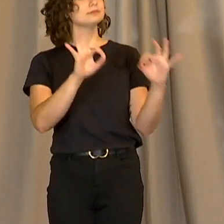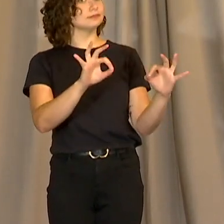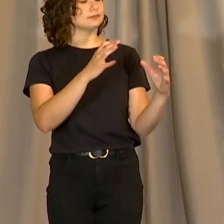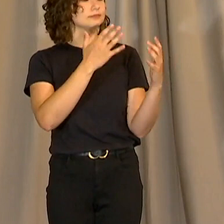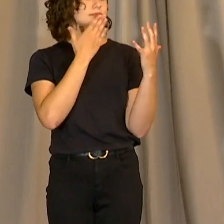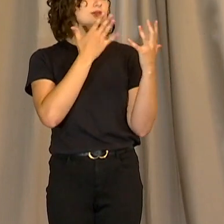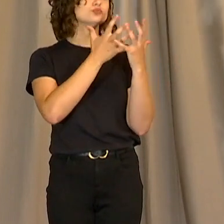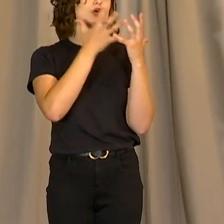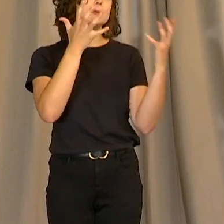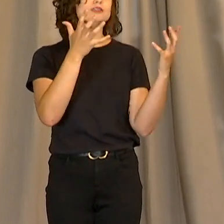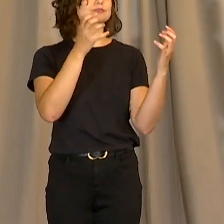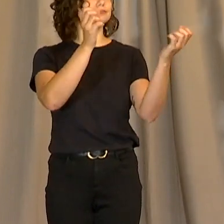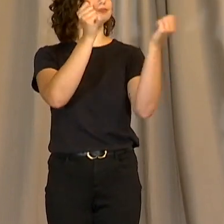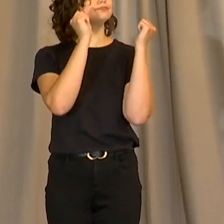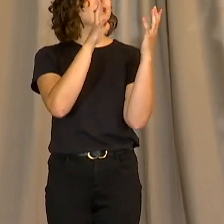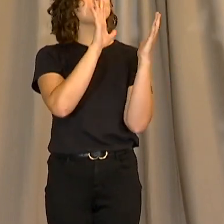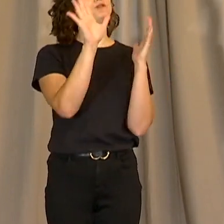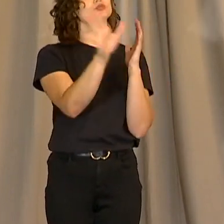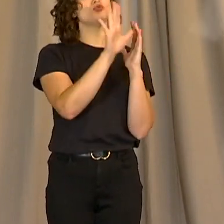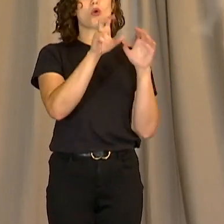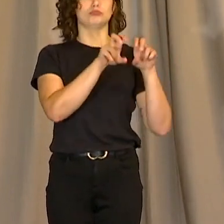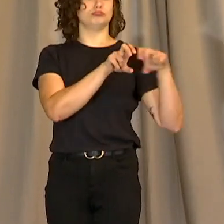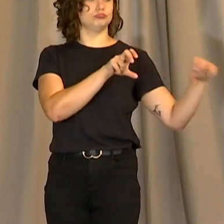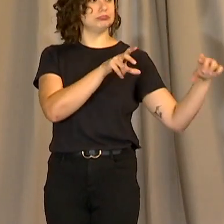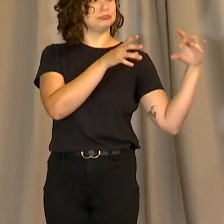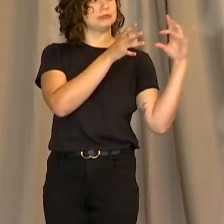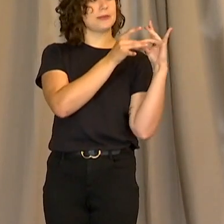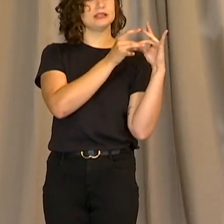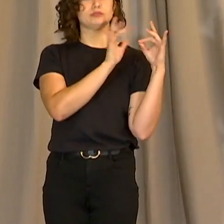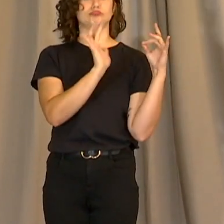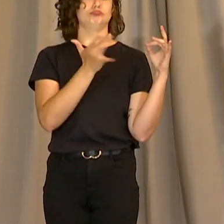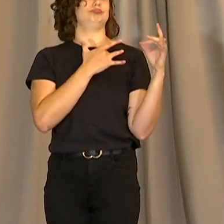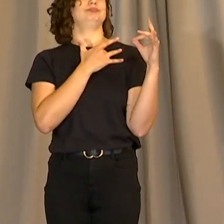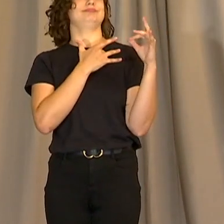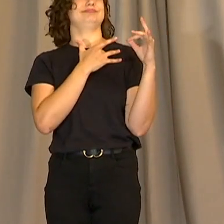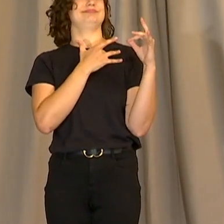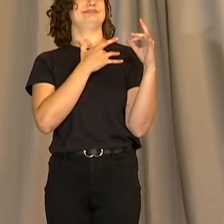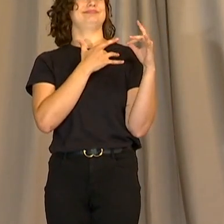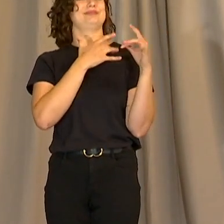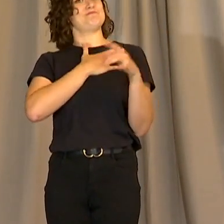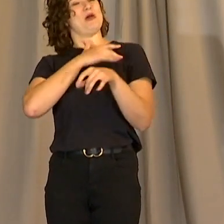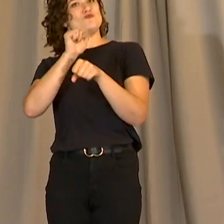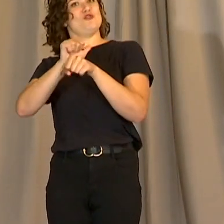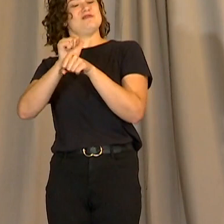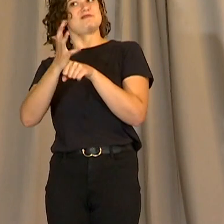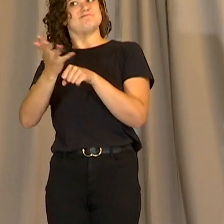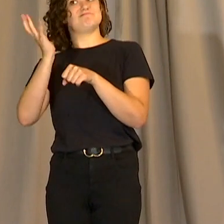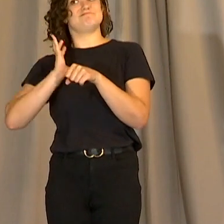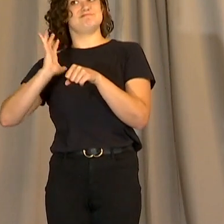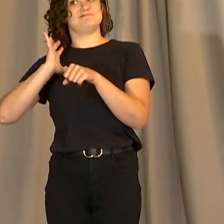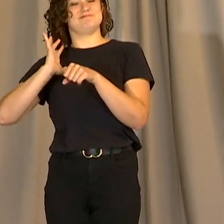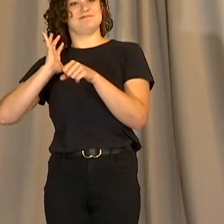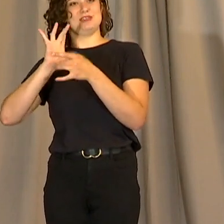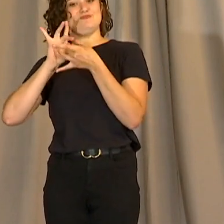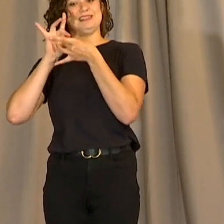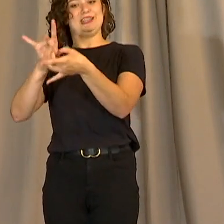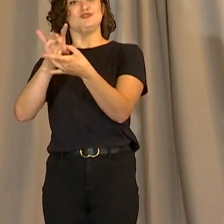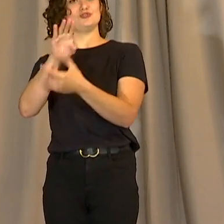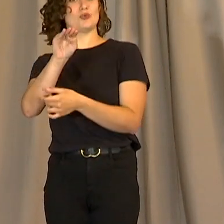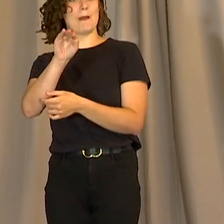So many of your comments resonate so very clearly, particularly with work that I have done and also in relationship to